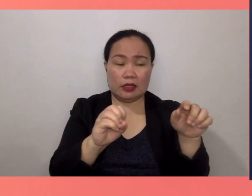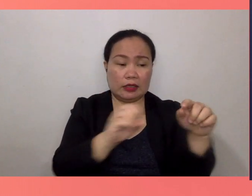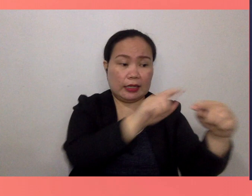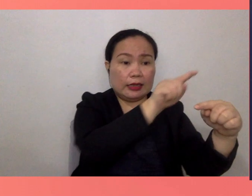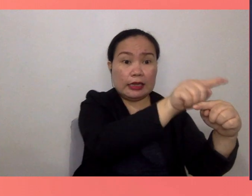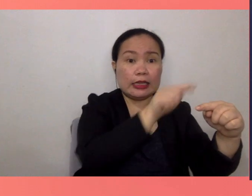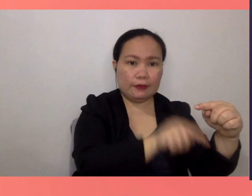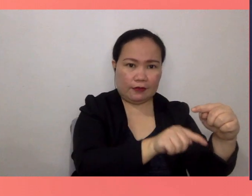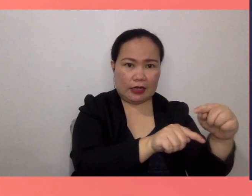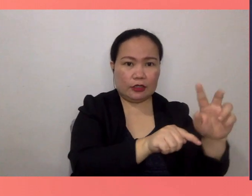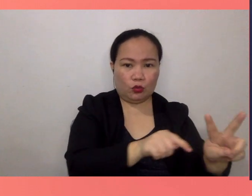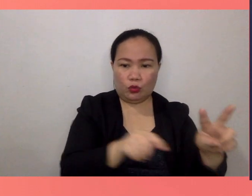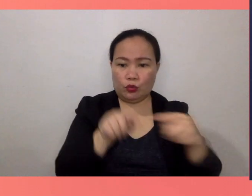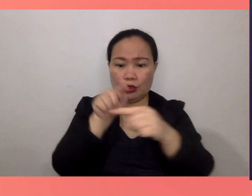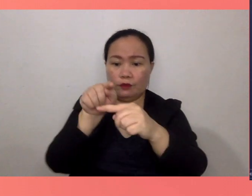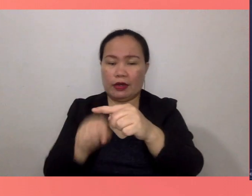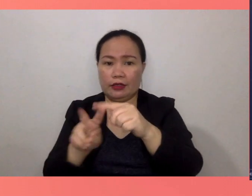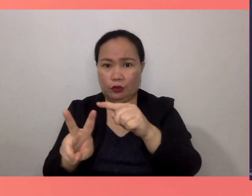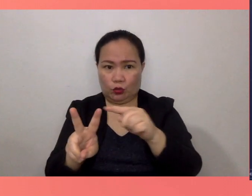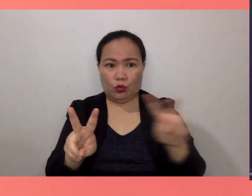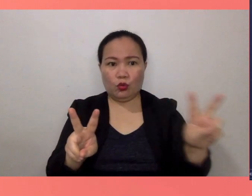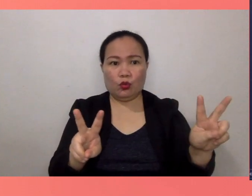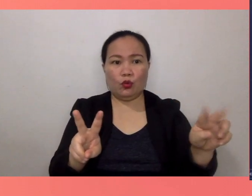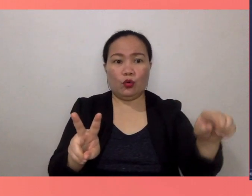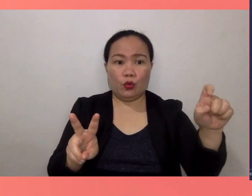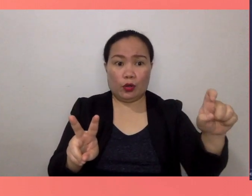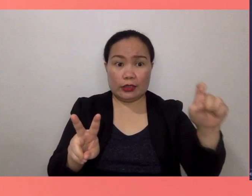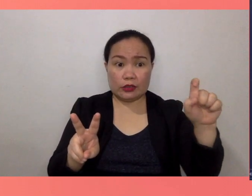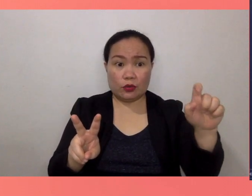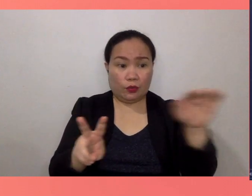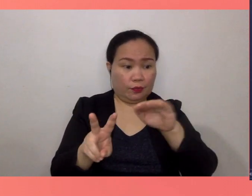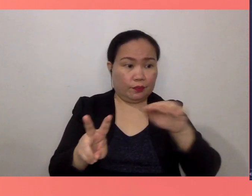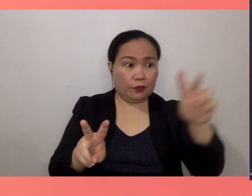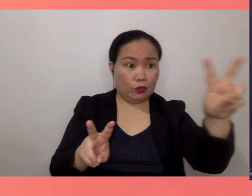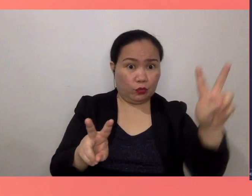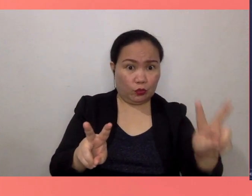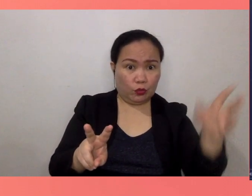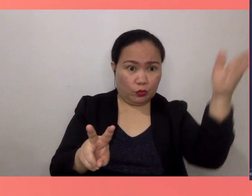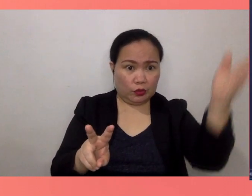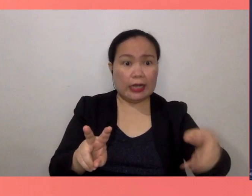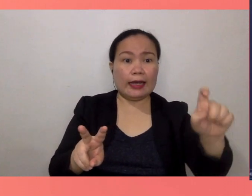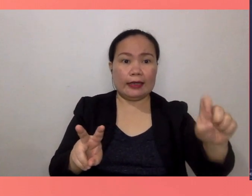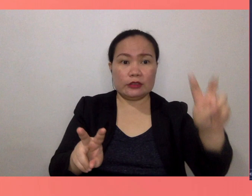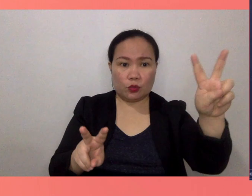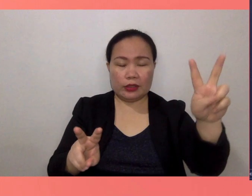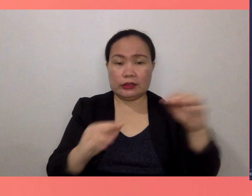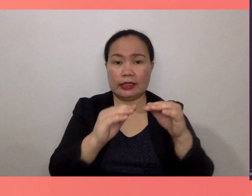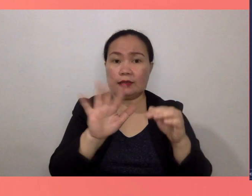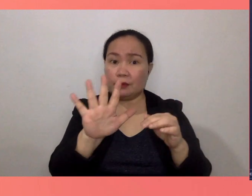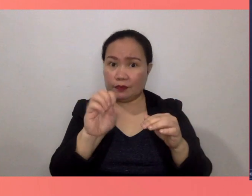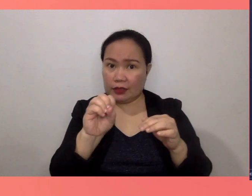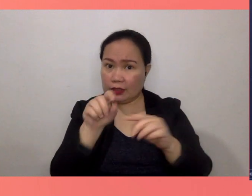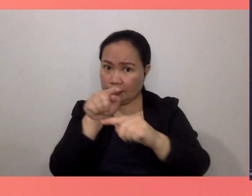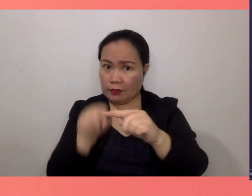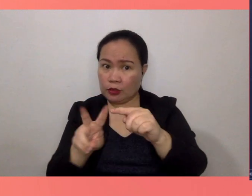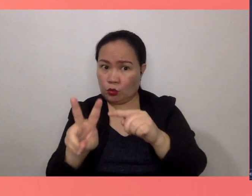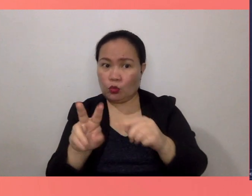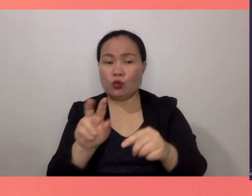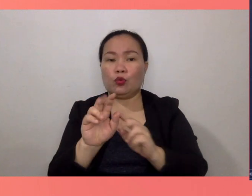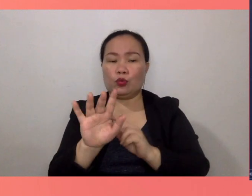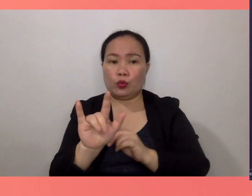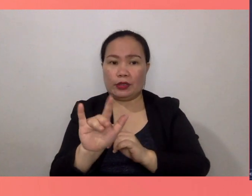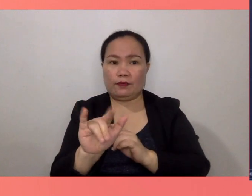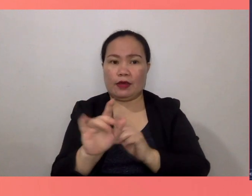both equation by 2. So, maging x squared equals 25. And then, after that,